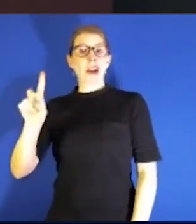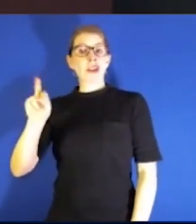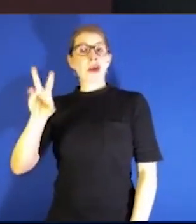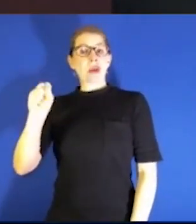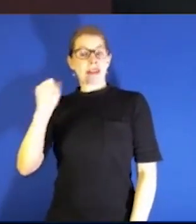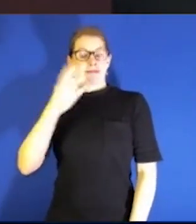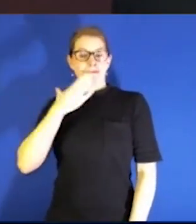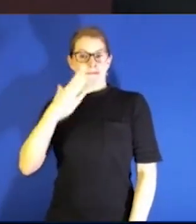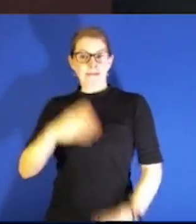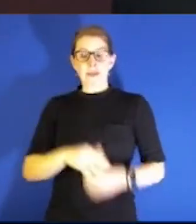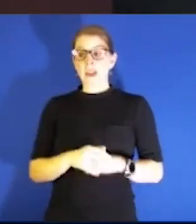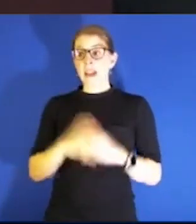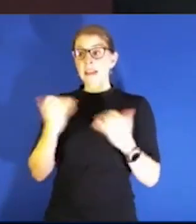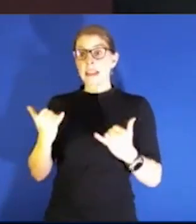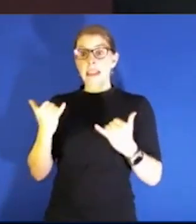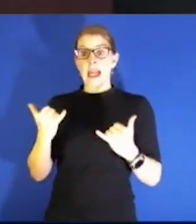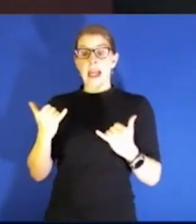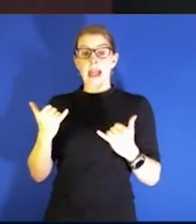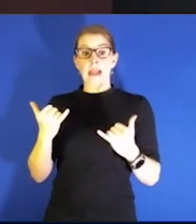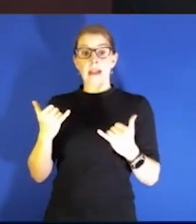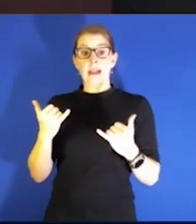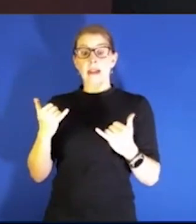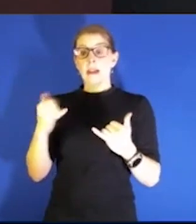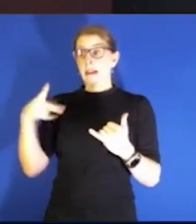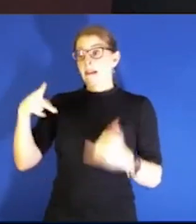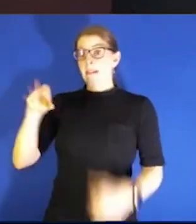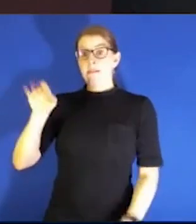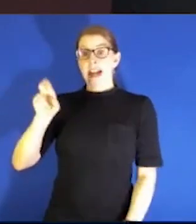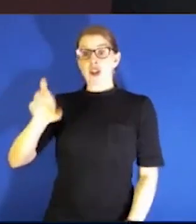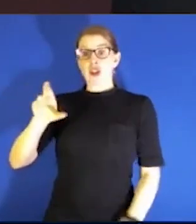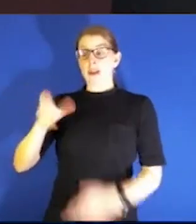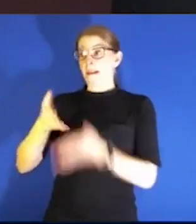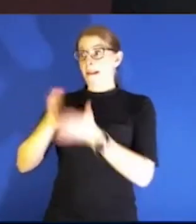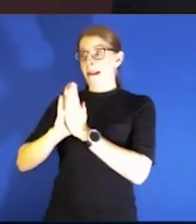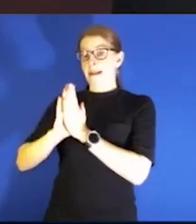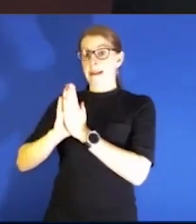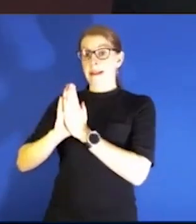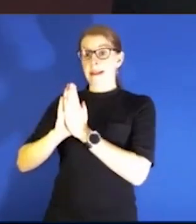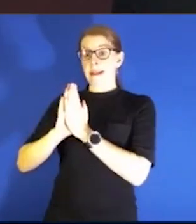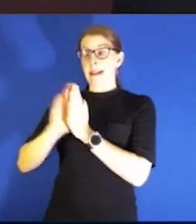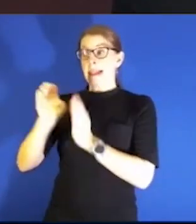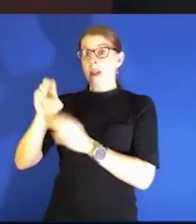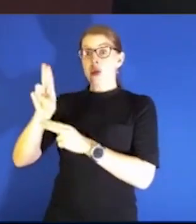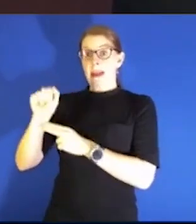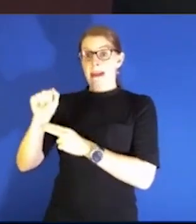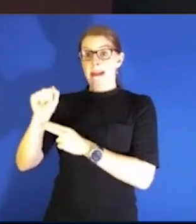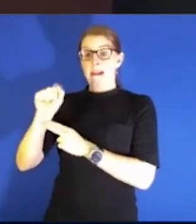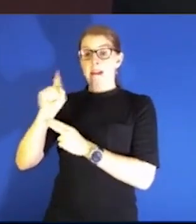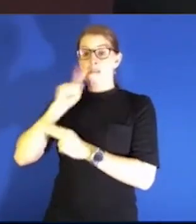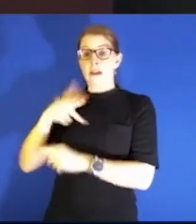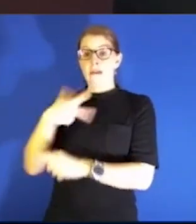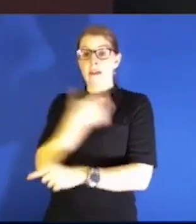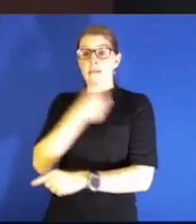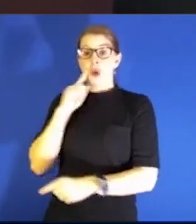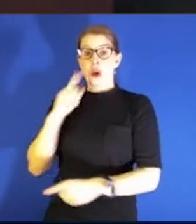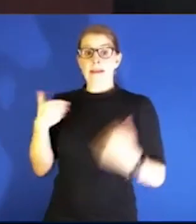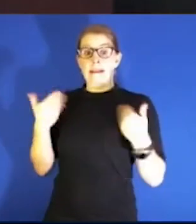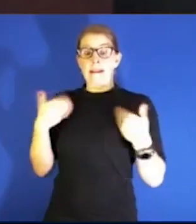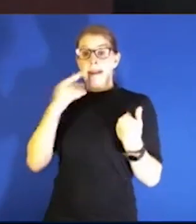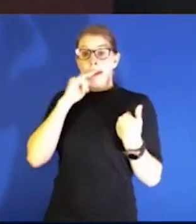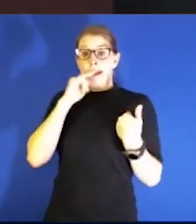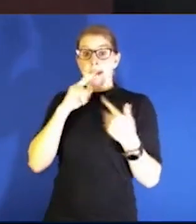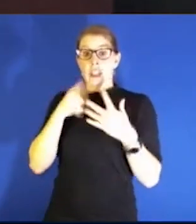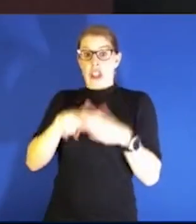We got word today that our sources saying Pfizer could ask the FDA for emergency use authorization for a vaccine for young kids as early as